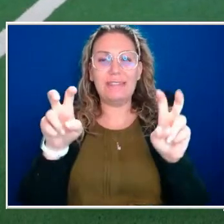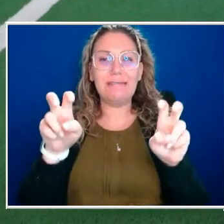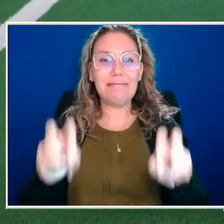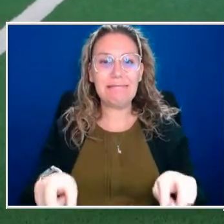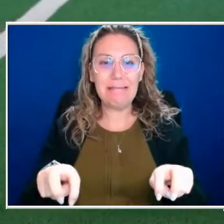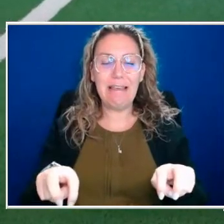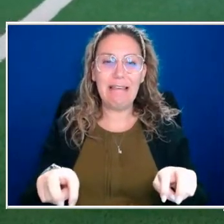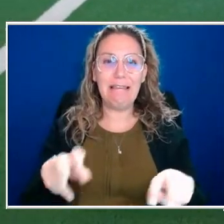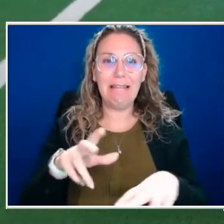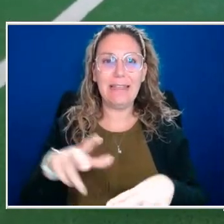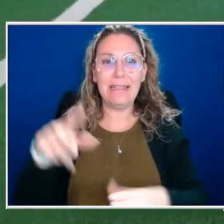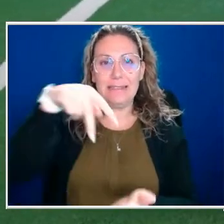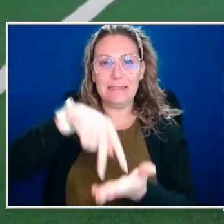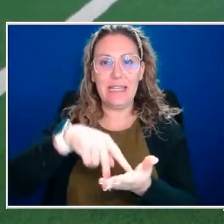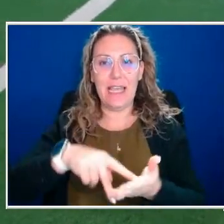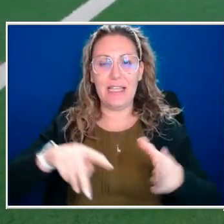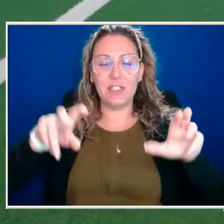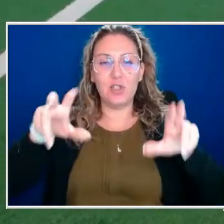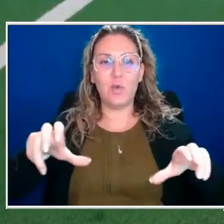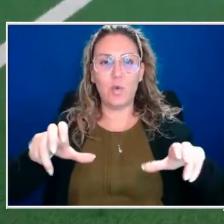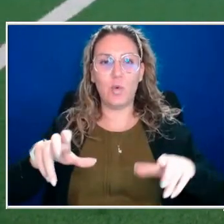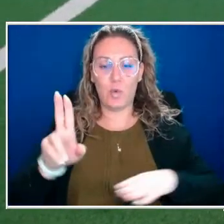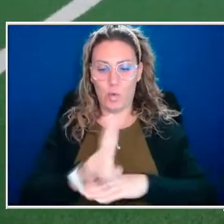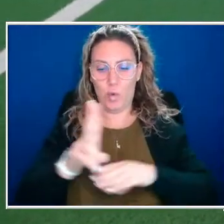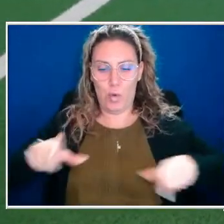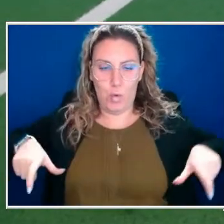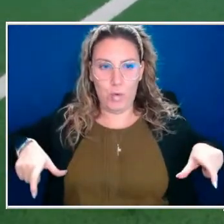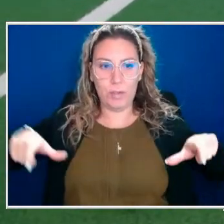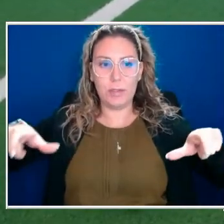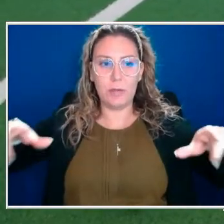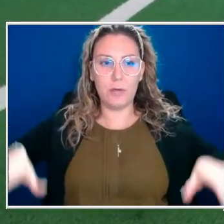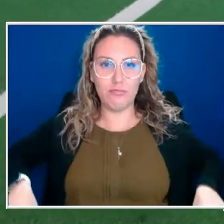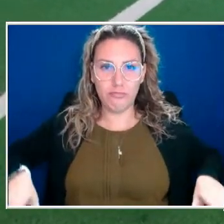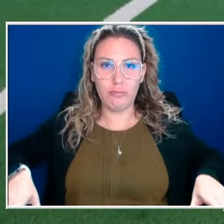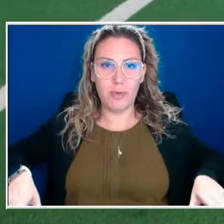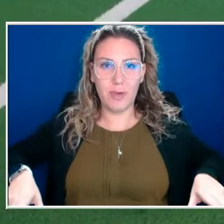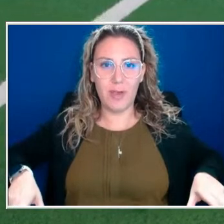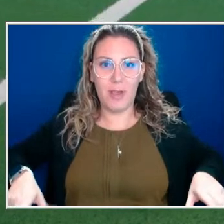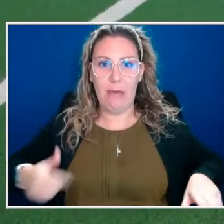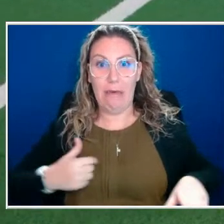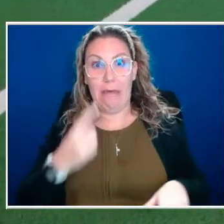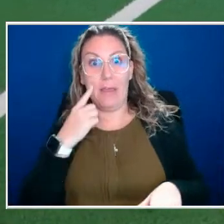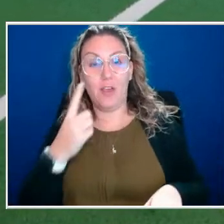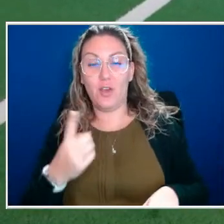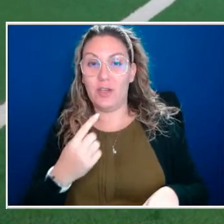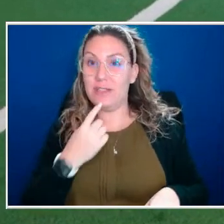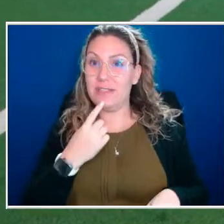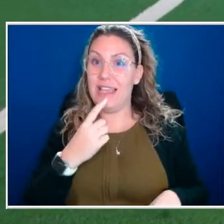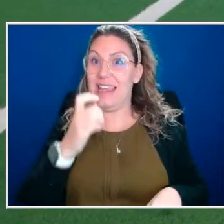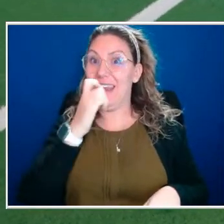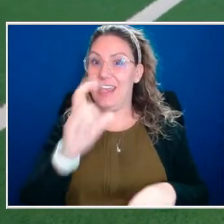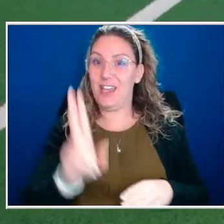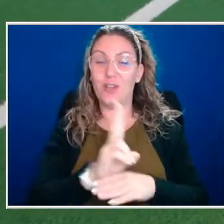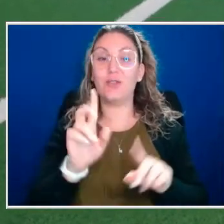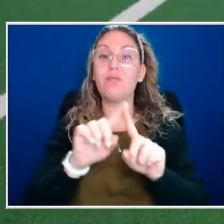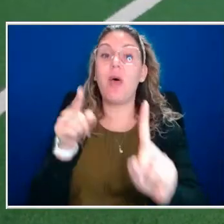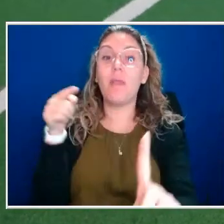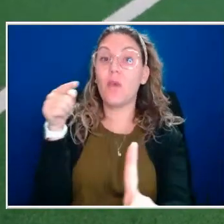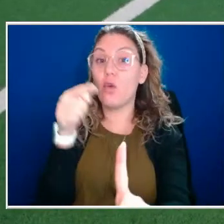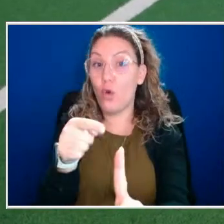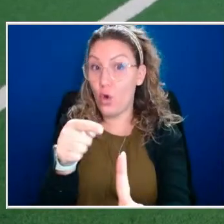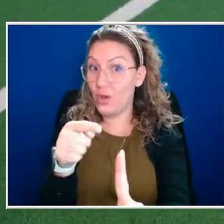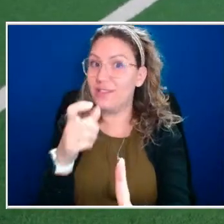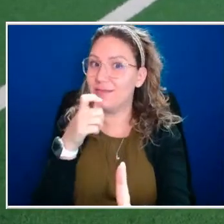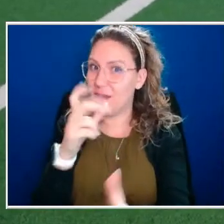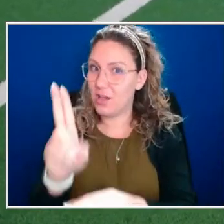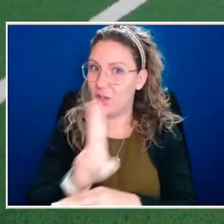into the ground, using those armrests if you need them. I thought you were going to say not to use the armrest as part of the exercise. Yeah, so the goal is not to use them, but if at first you